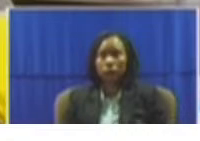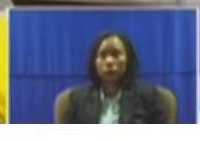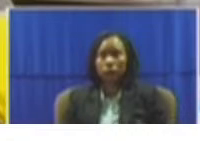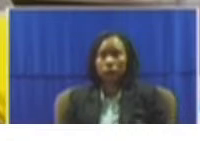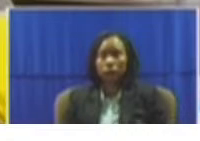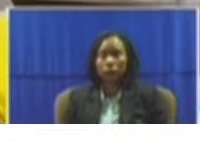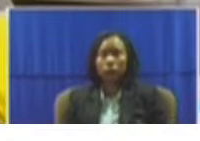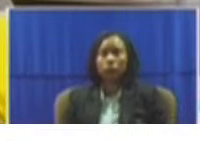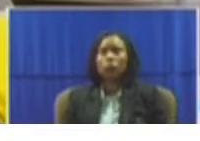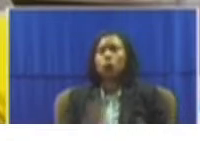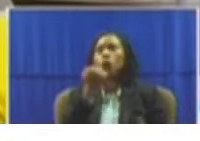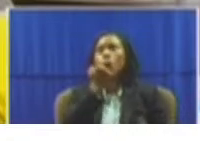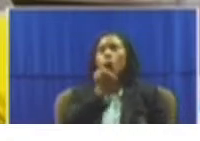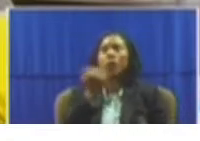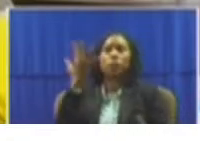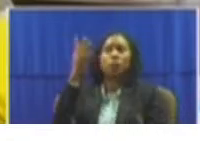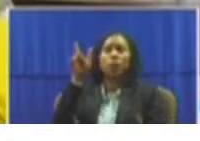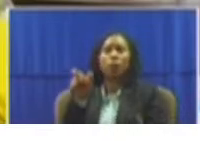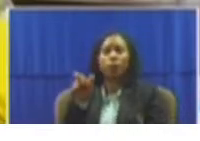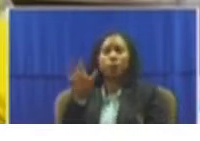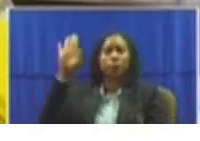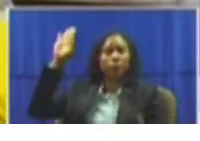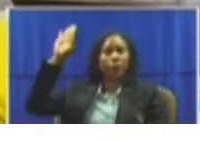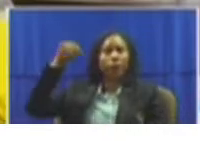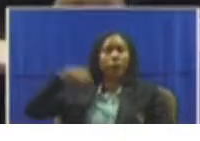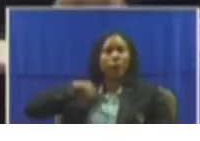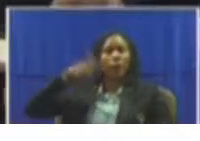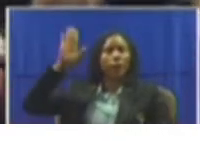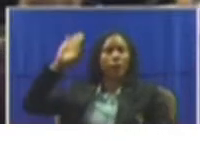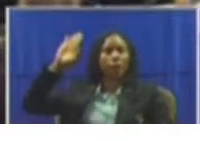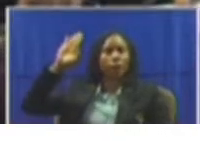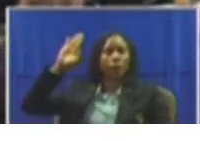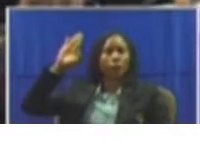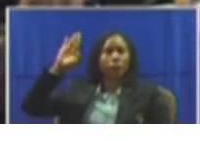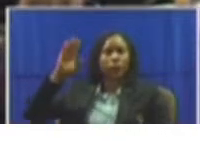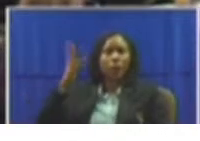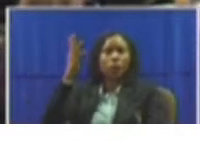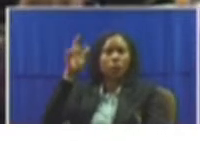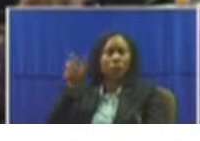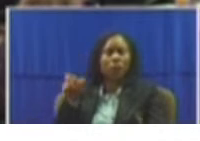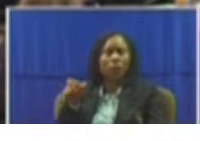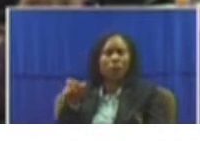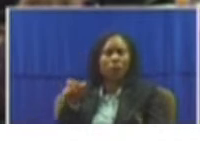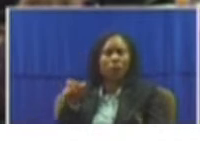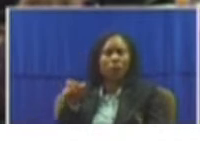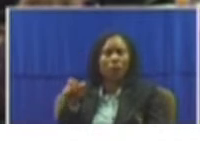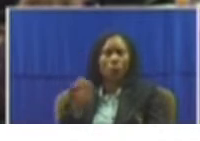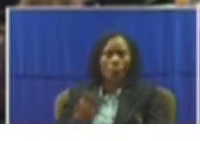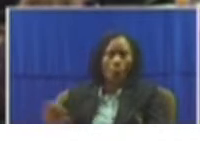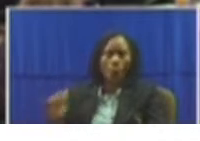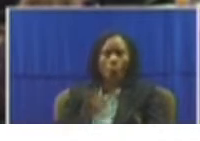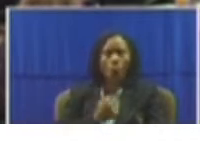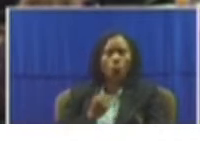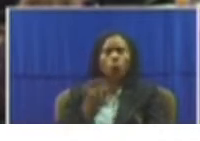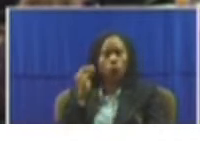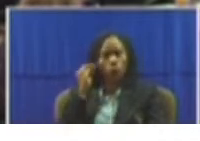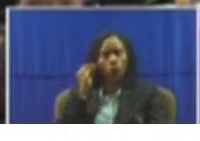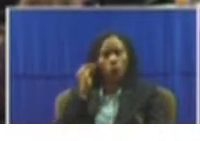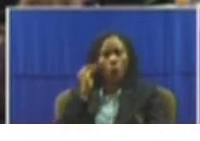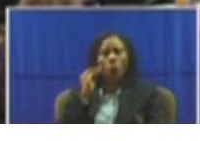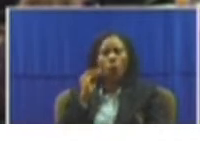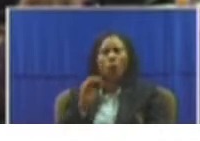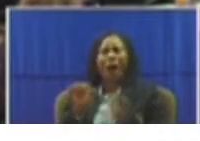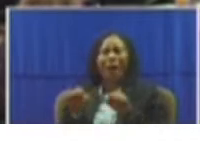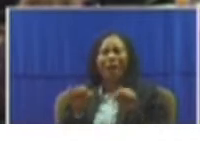Excuse me, Speaker. Speaker, over here. Thank you. Speaker, we all know we are allowed to heckle, but I feel